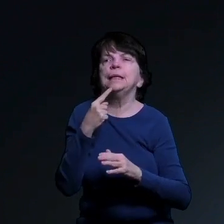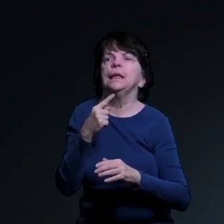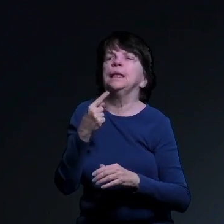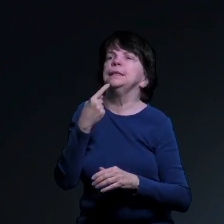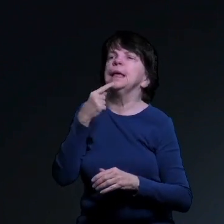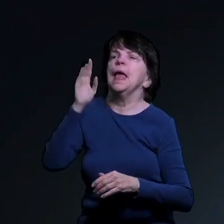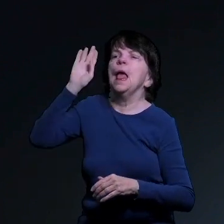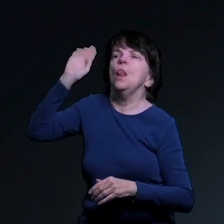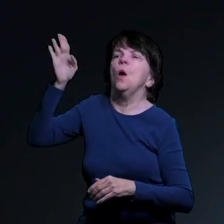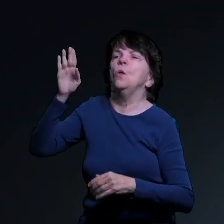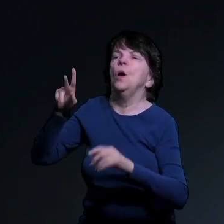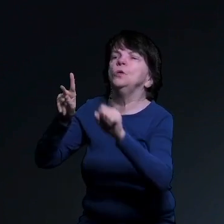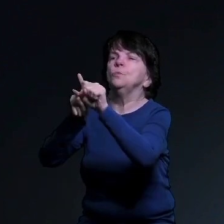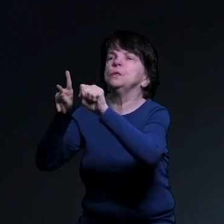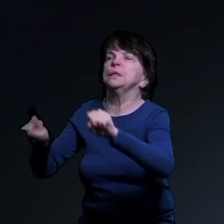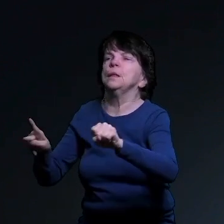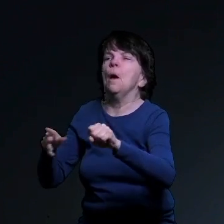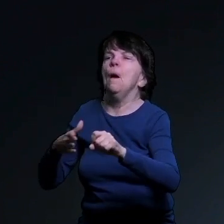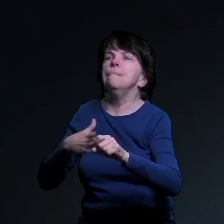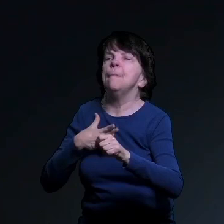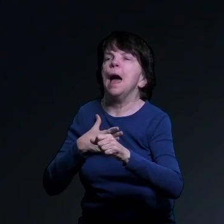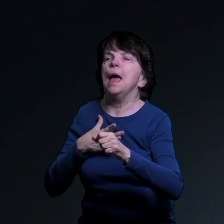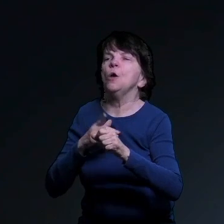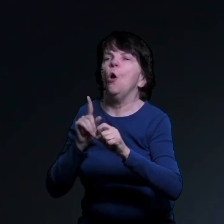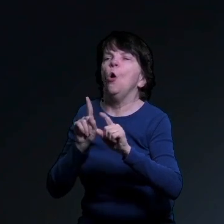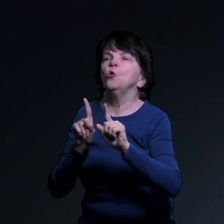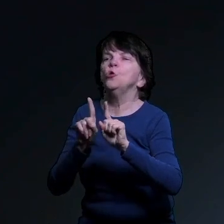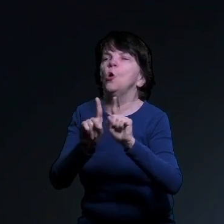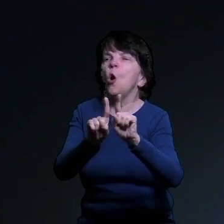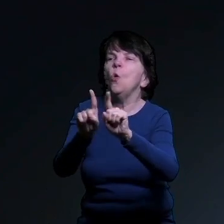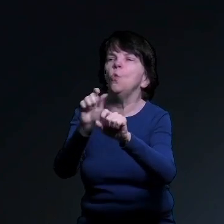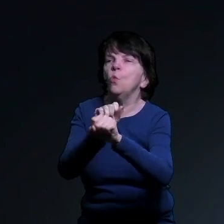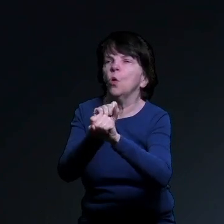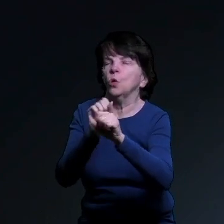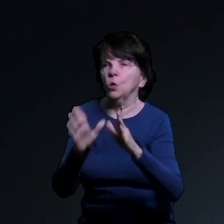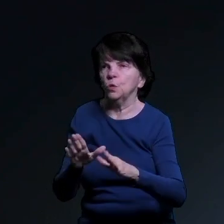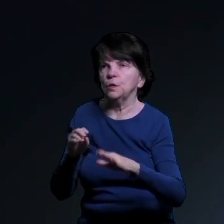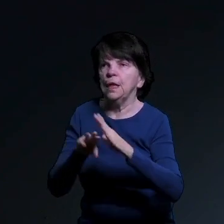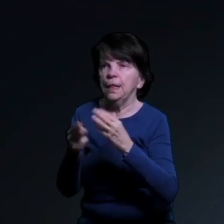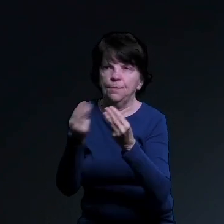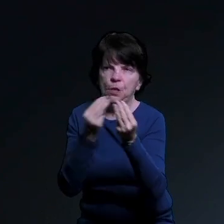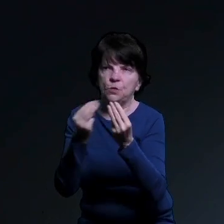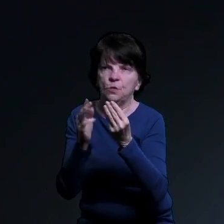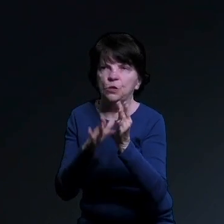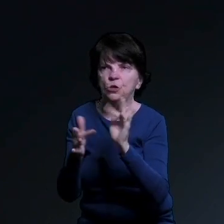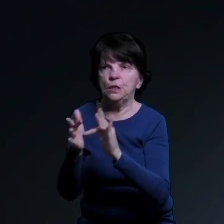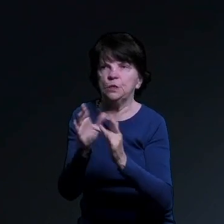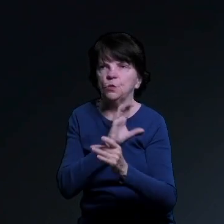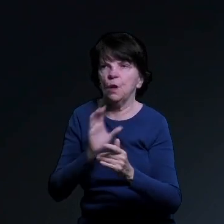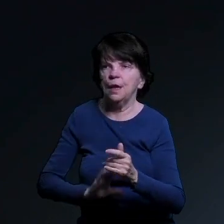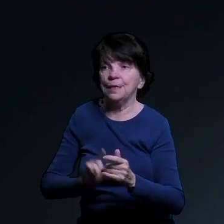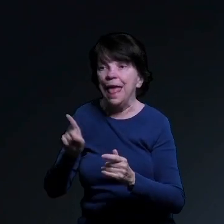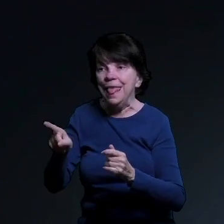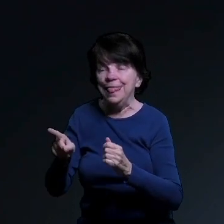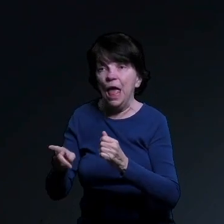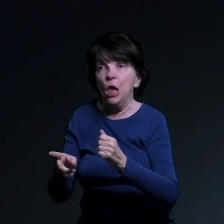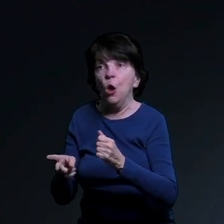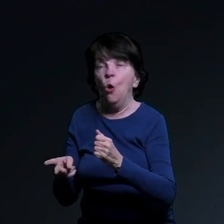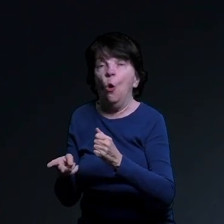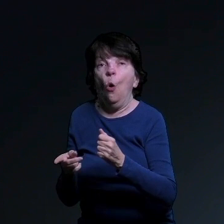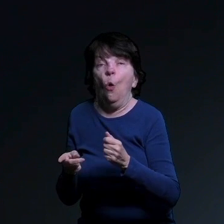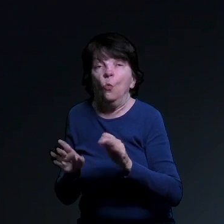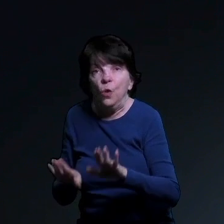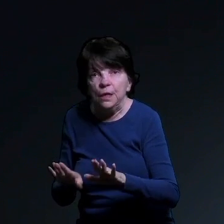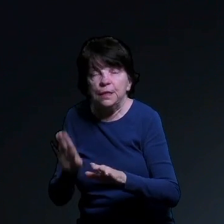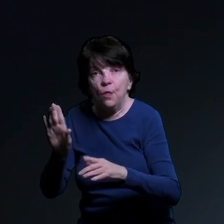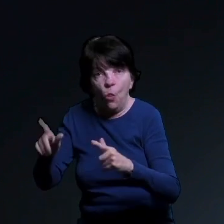Aquila, my co-workers in the ministry of Jesus Christ. In fact, they once risked their lives